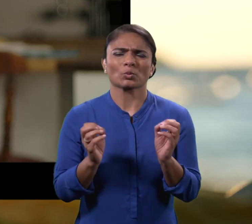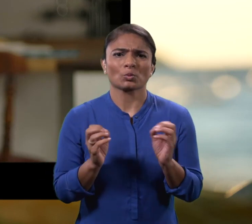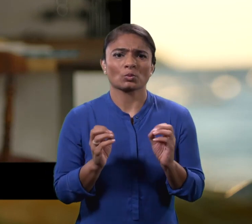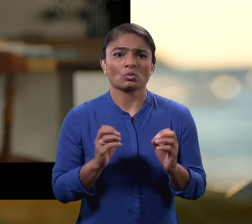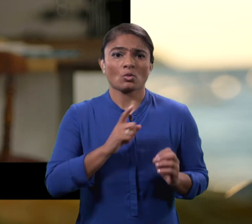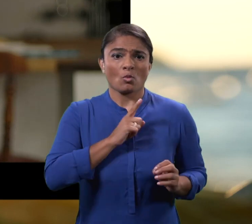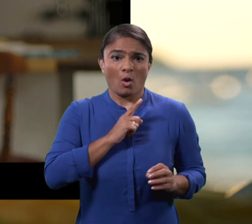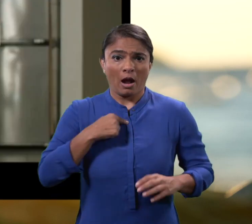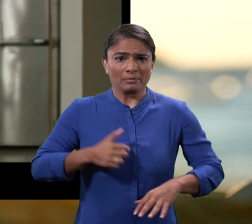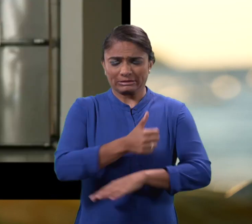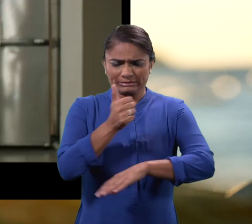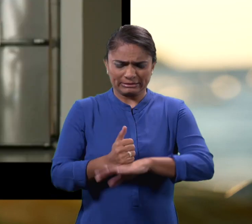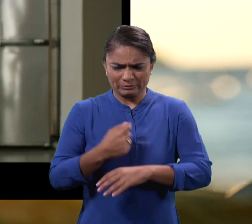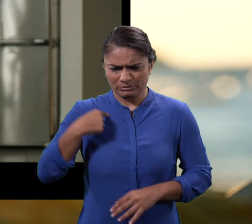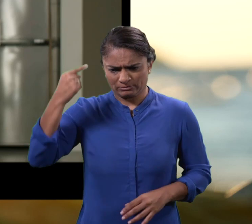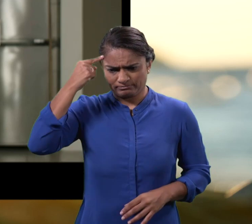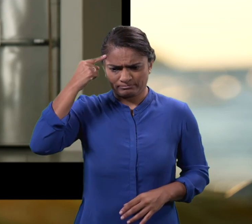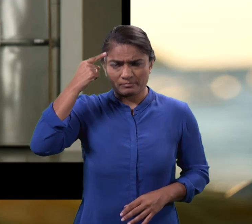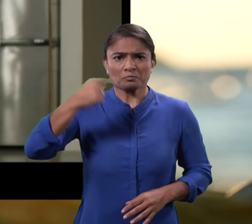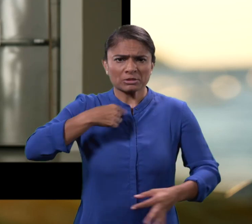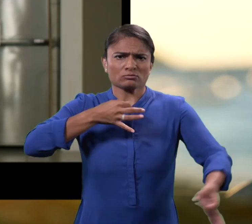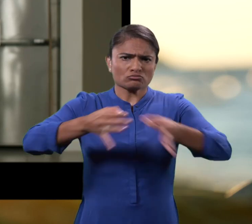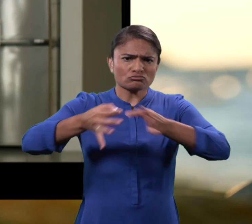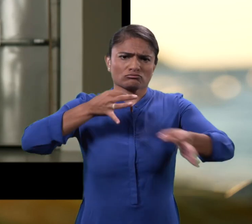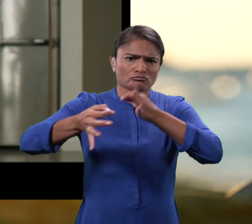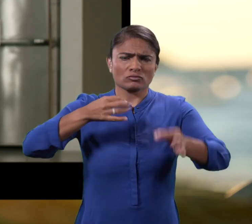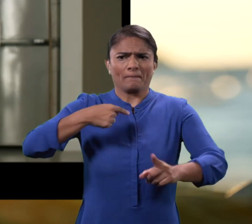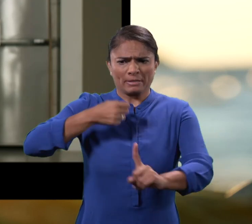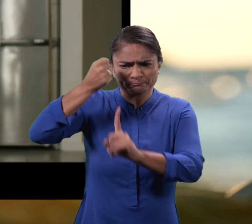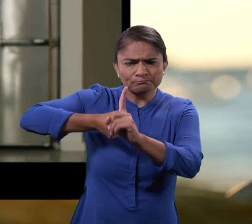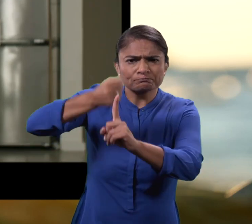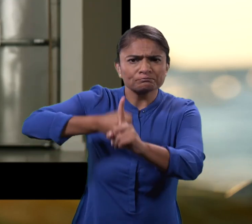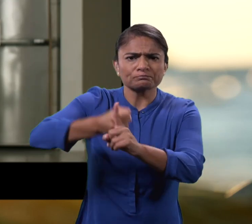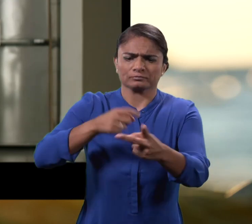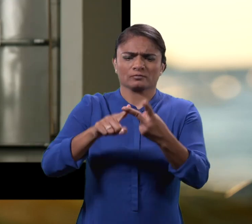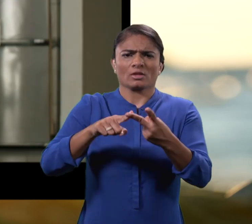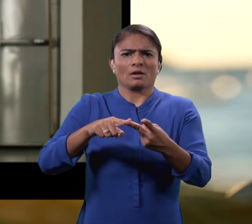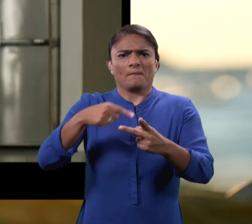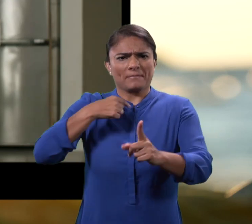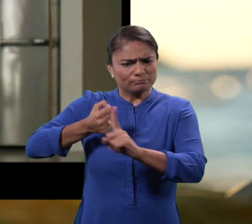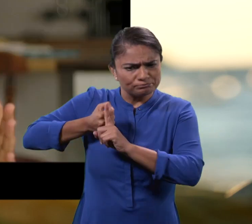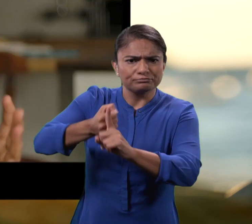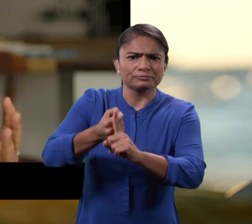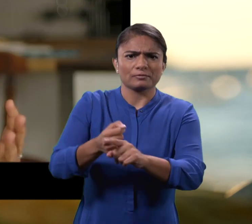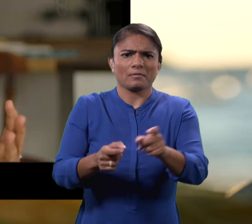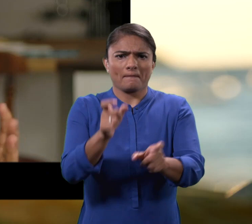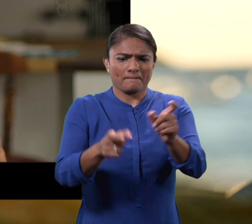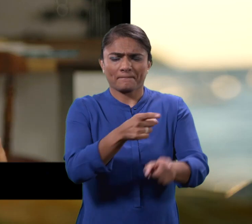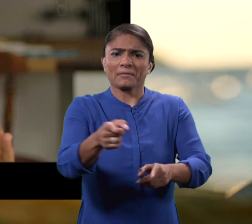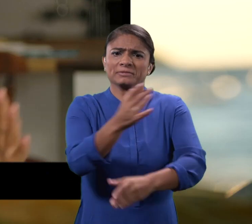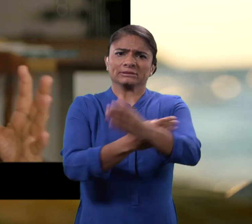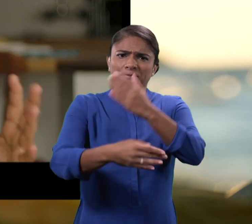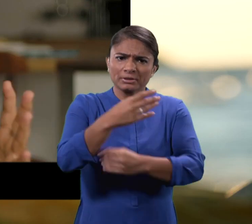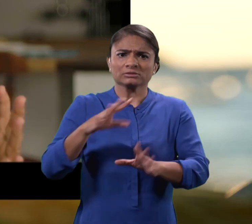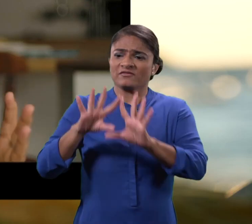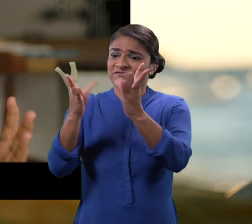I sat with was that I consider myself an advocate and activist around disability, and